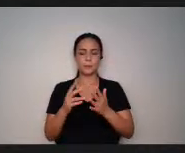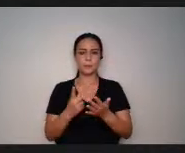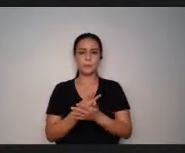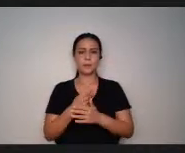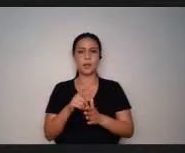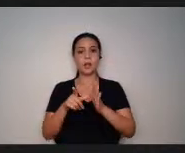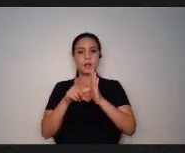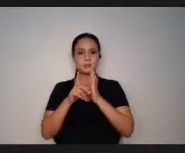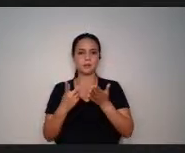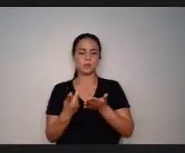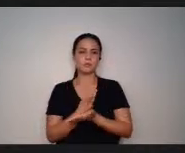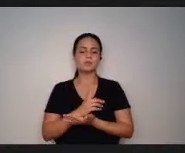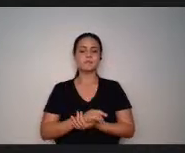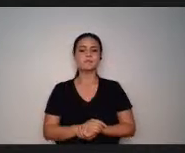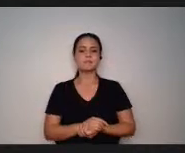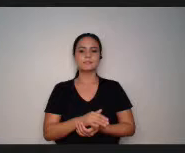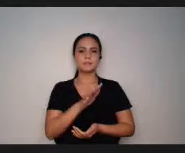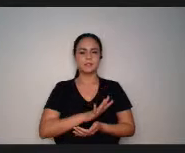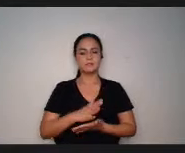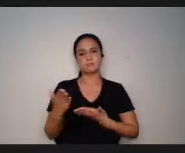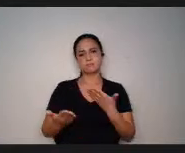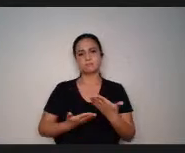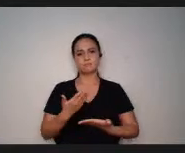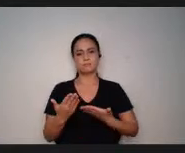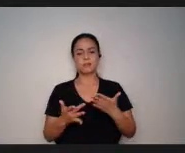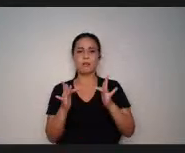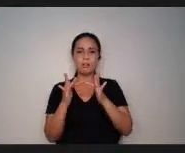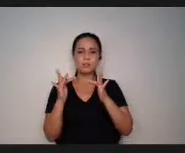idea of decent work.